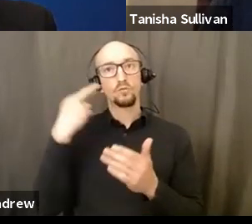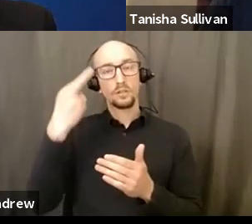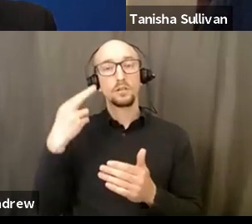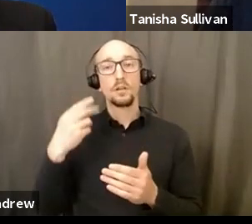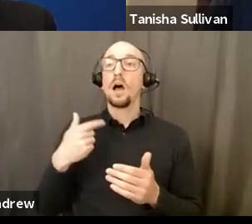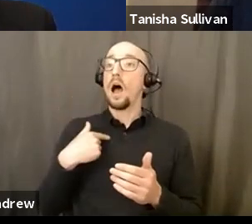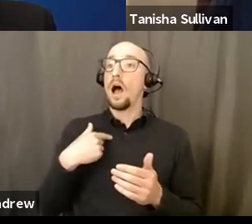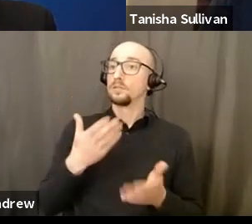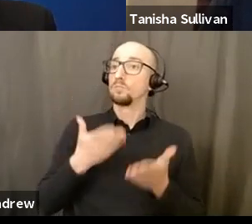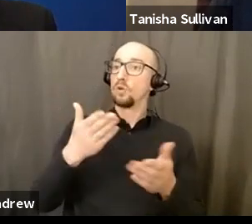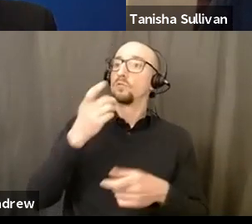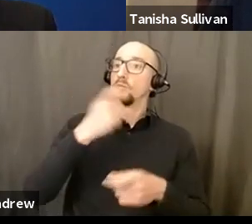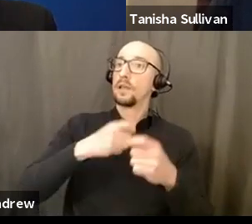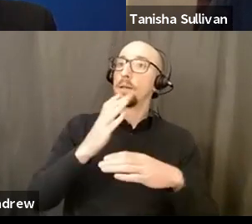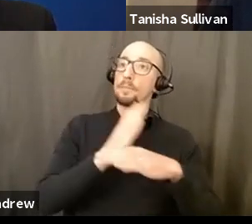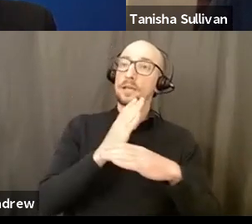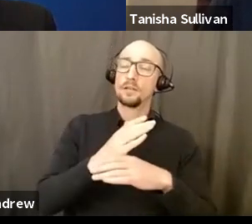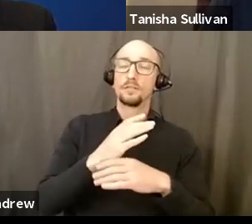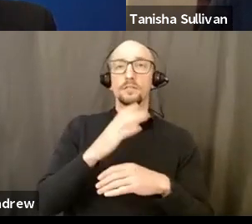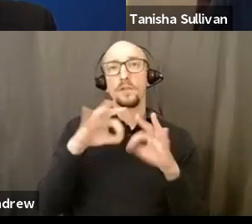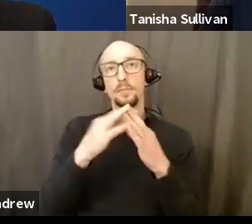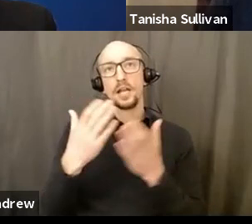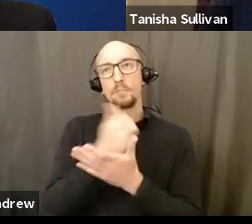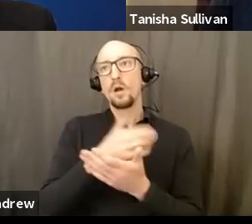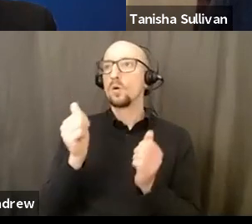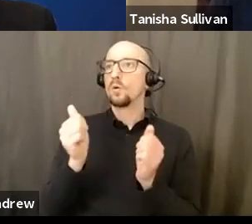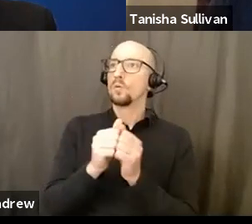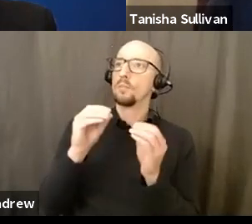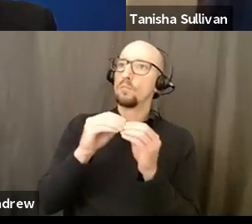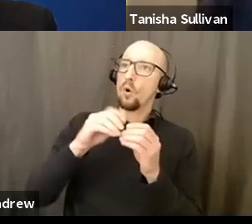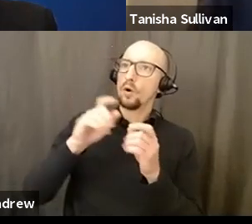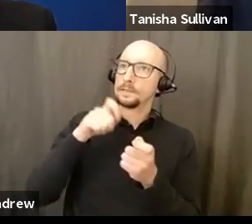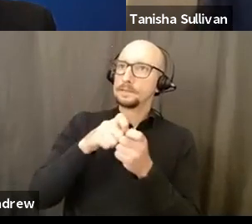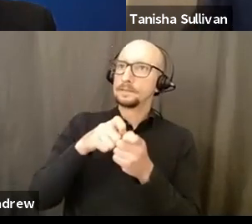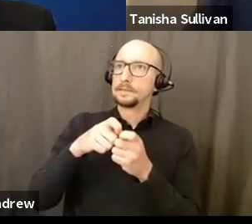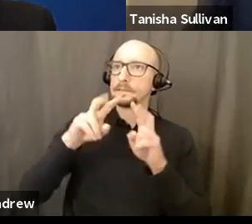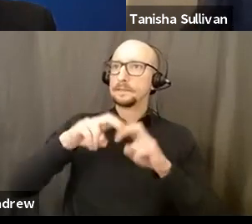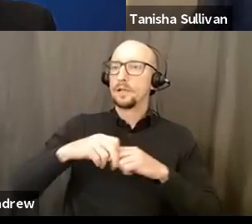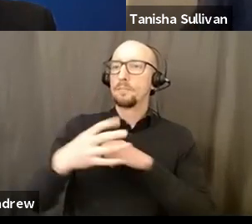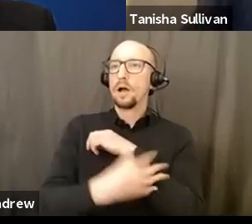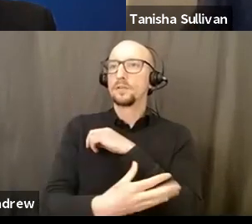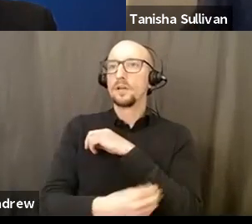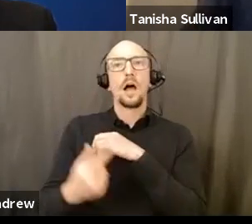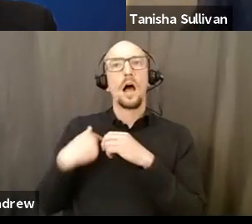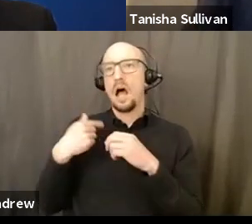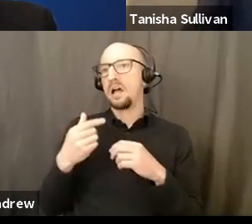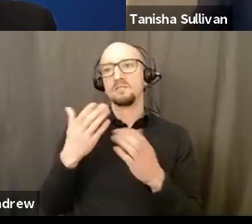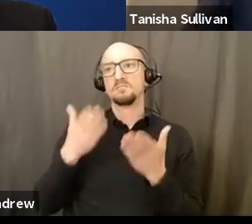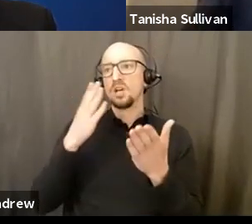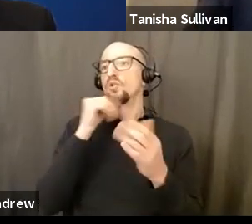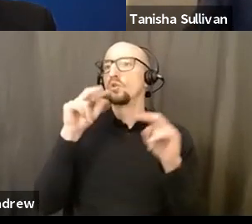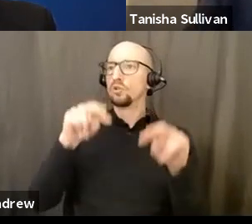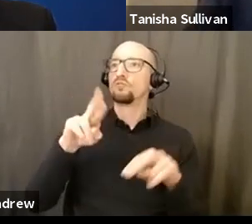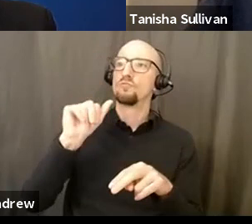family income with a more precise measure of poverty, and I'd urge you against using raw or cut scores on high-stakes standardized